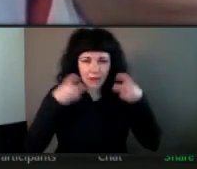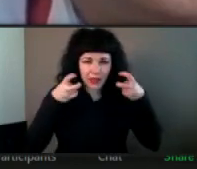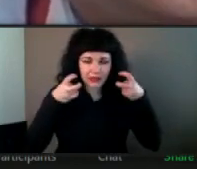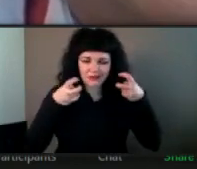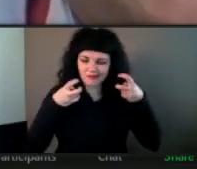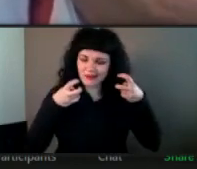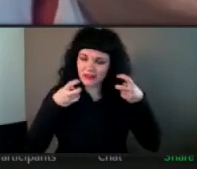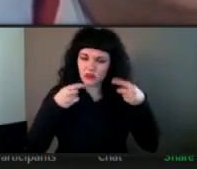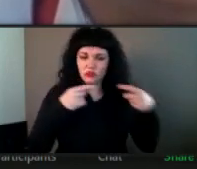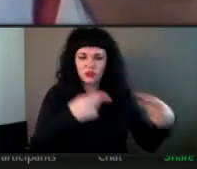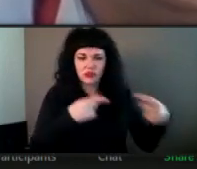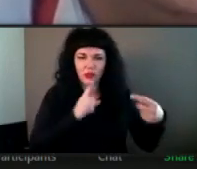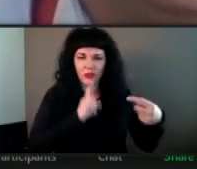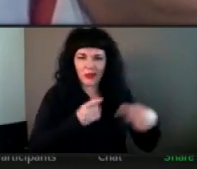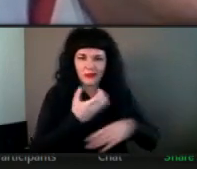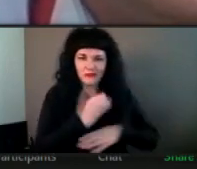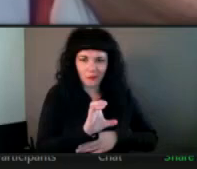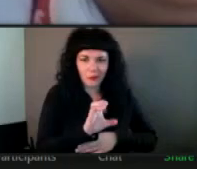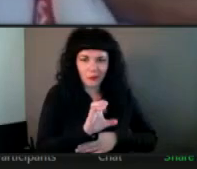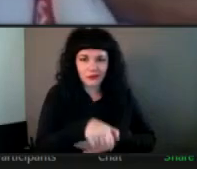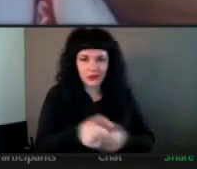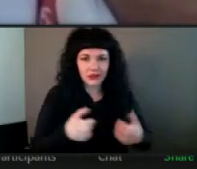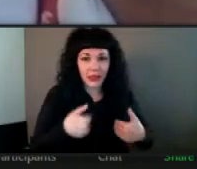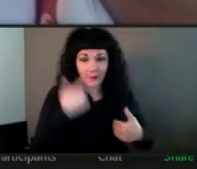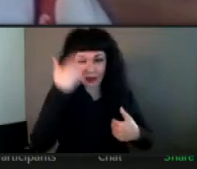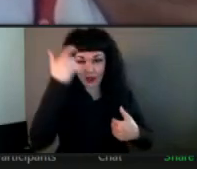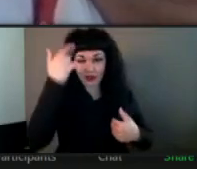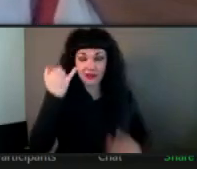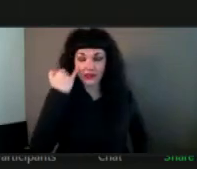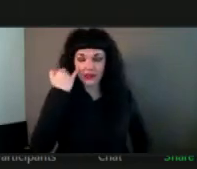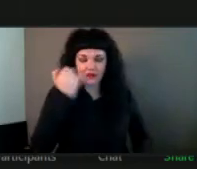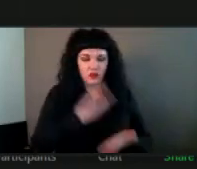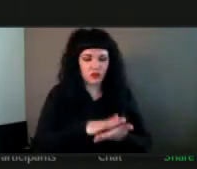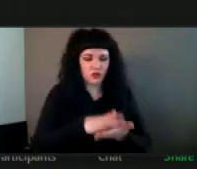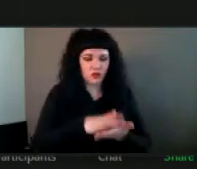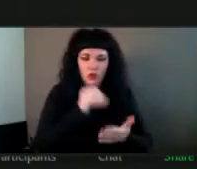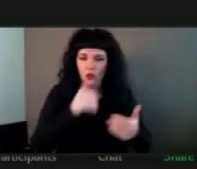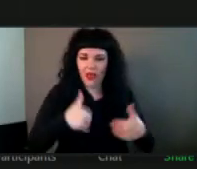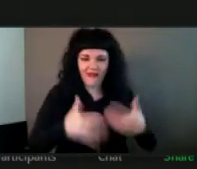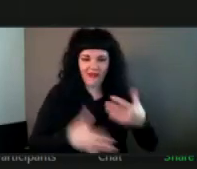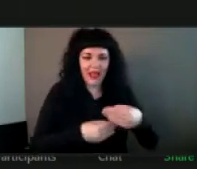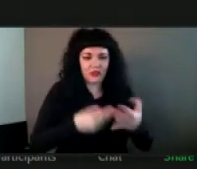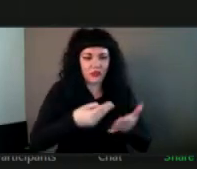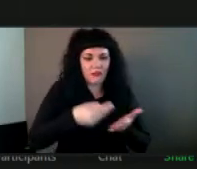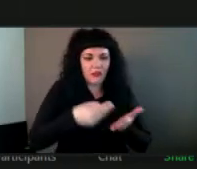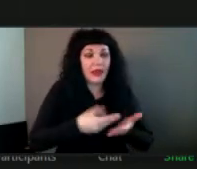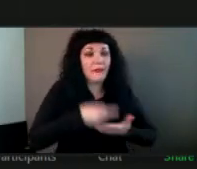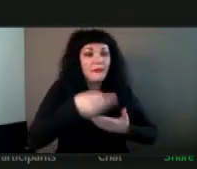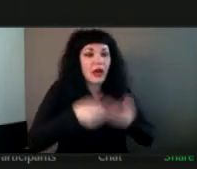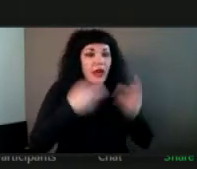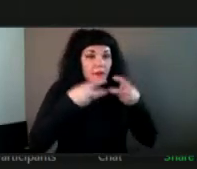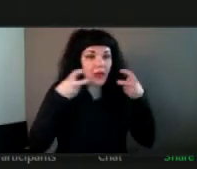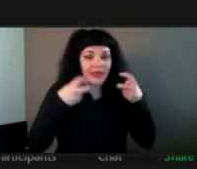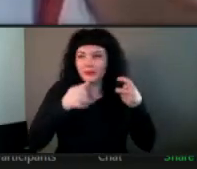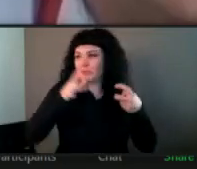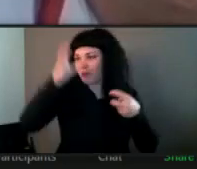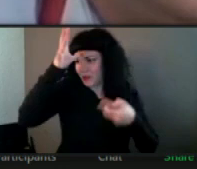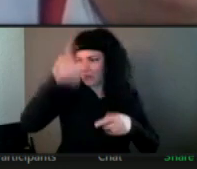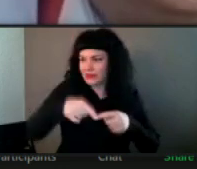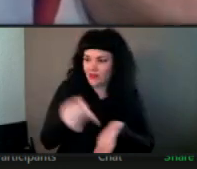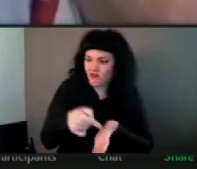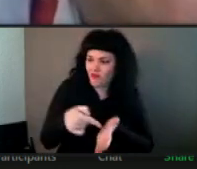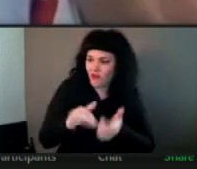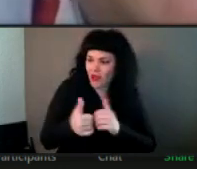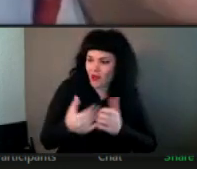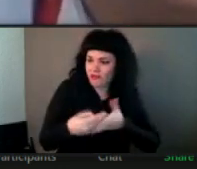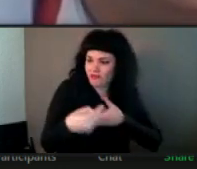the schools don't have additional funding and the children's parents can't afford masks, how could we use that? Like,